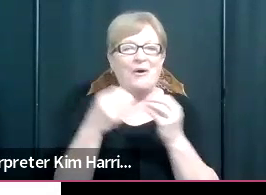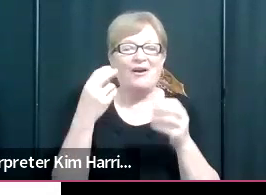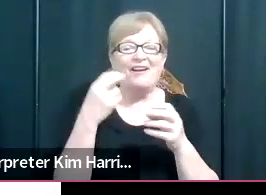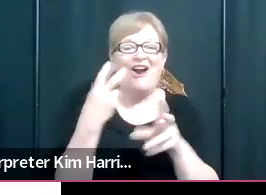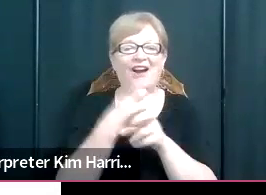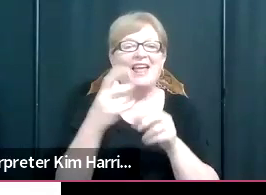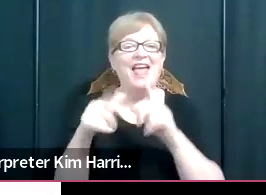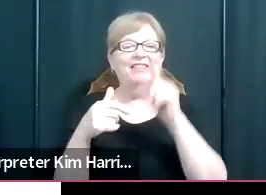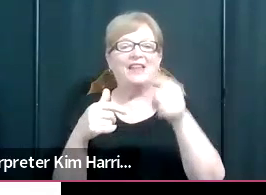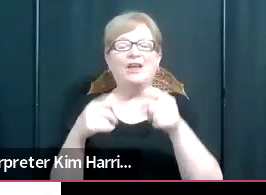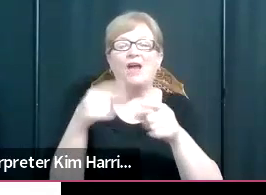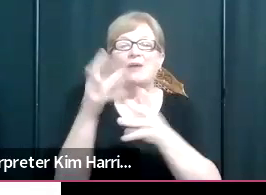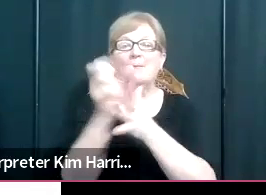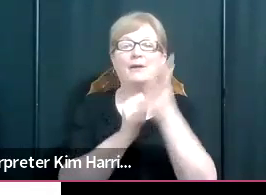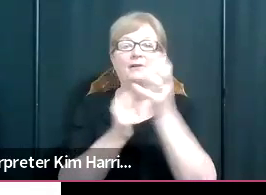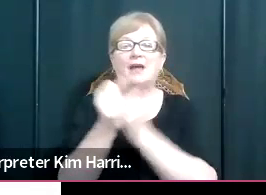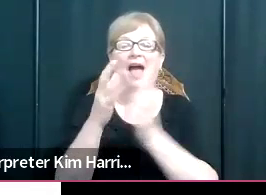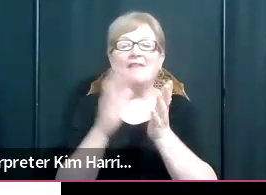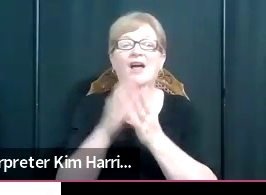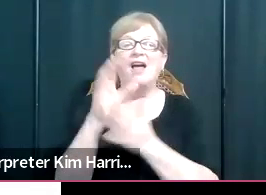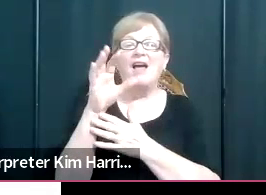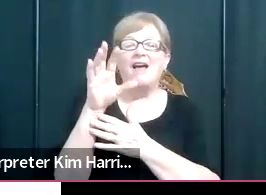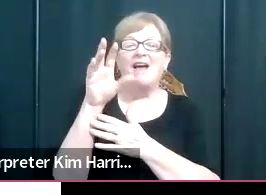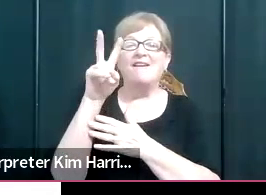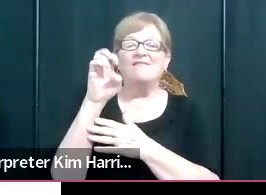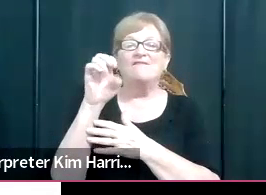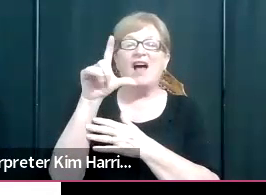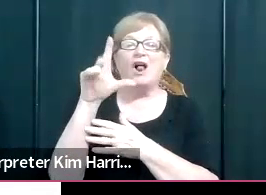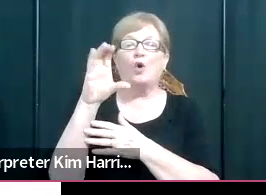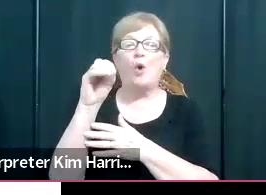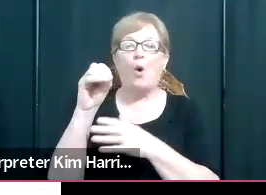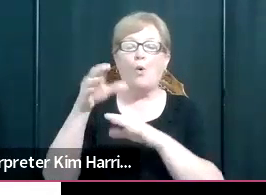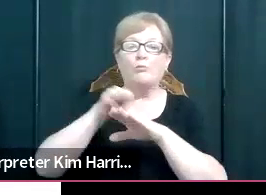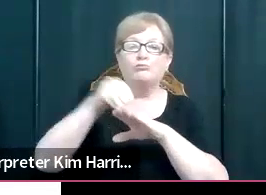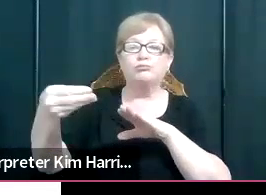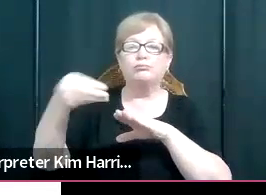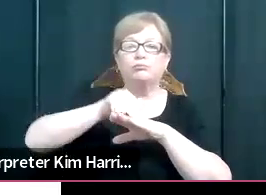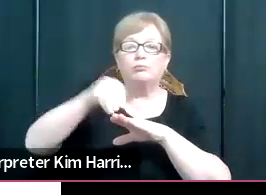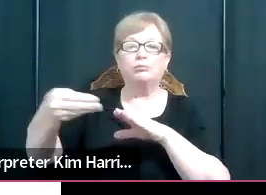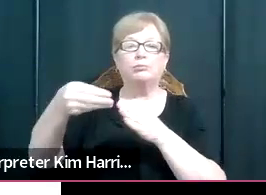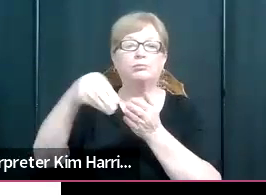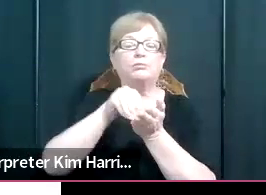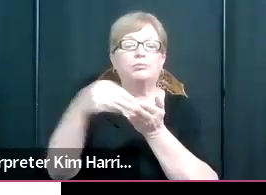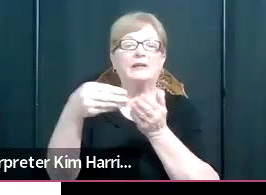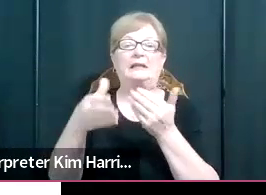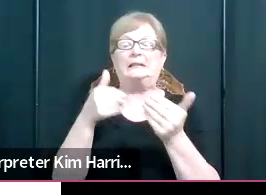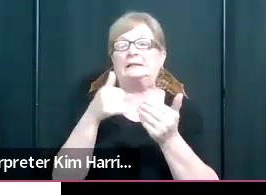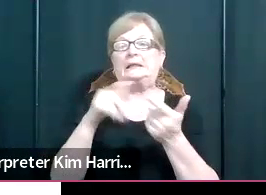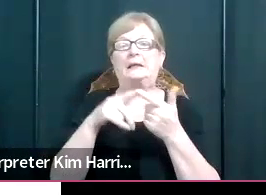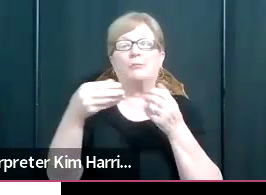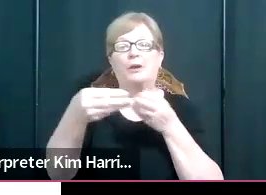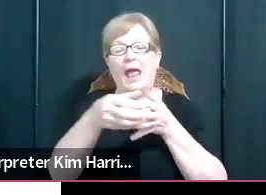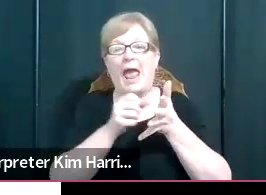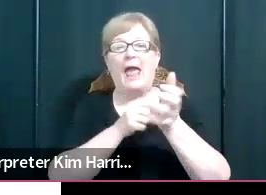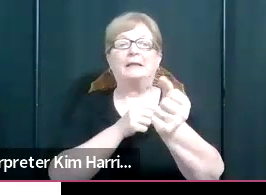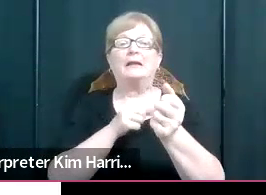do the same thing. They have Velcro closure and they fully open so that you can just insert the hand rather than having to fight with getting